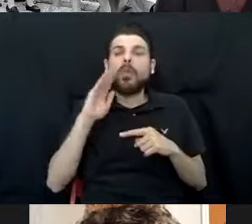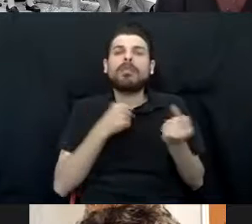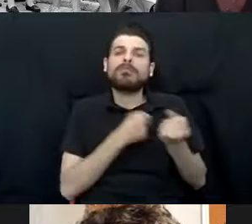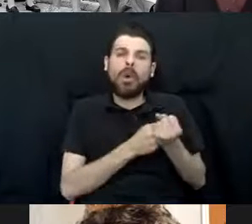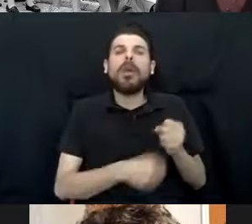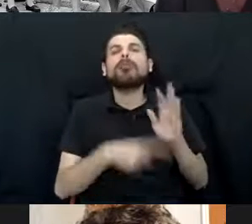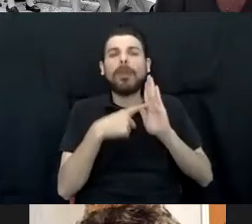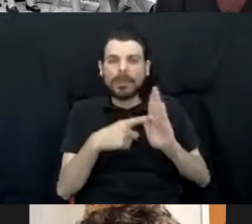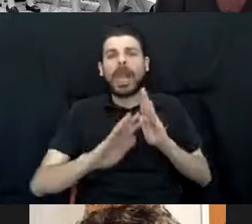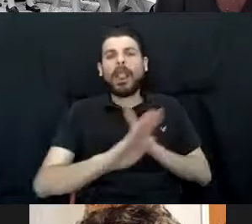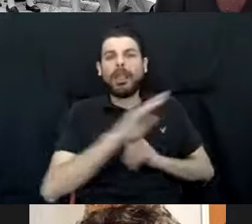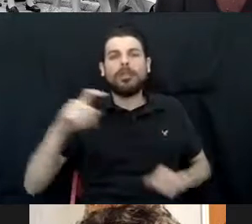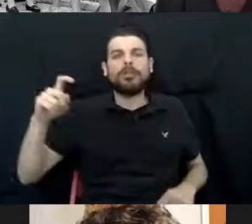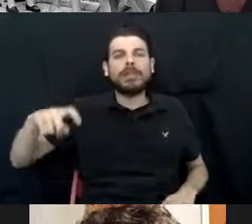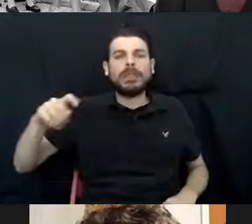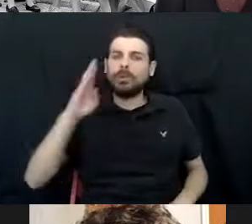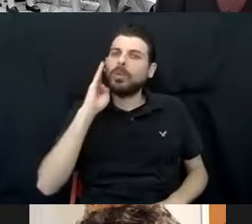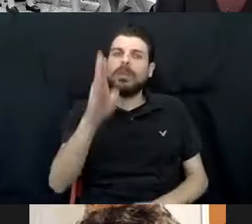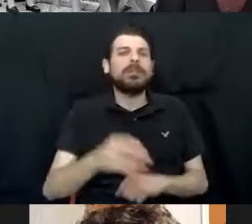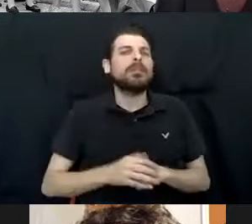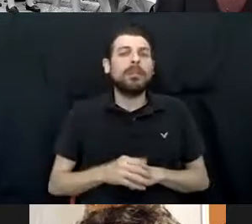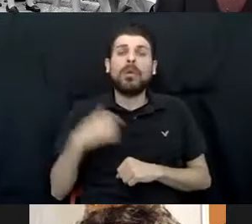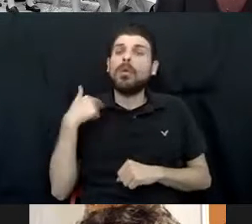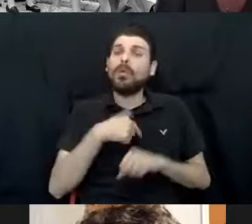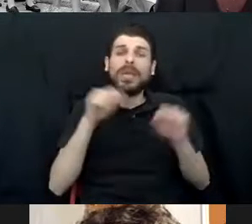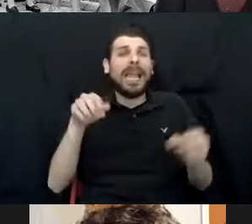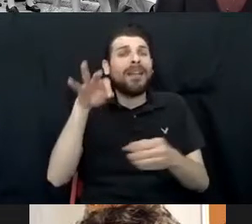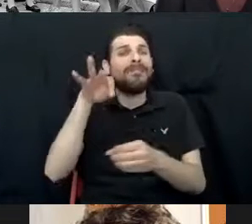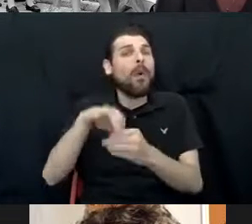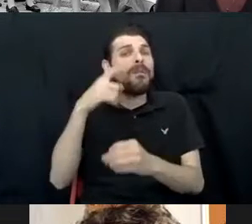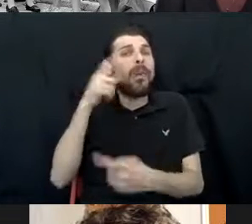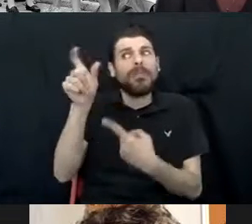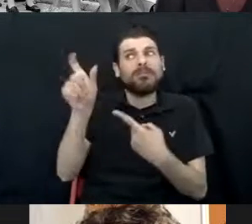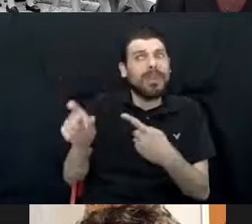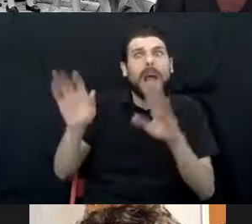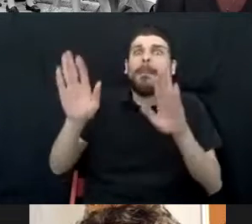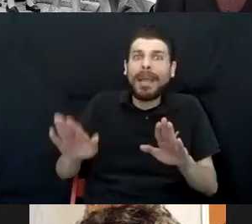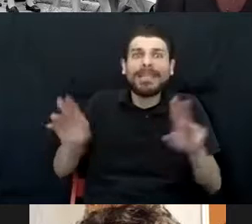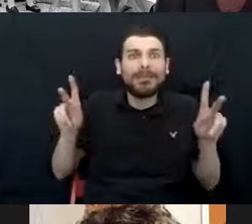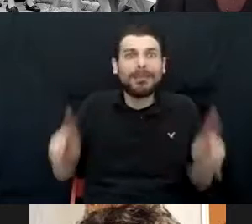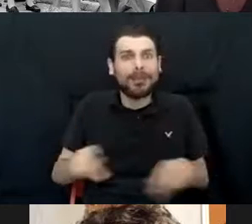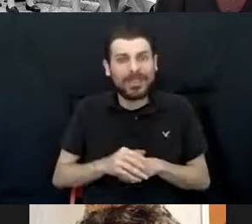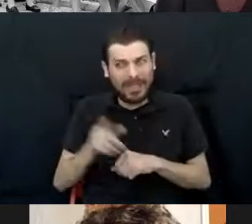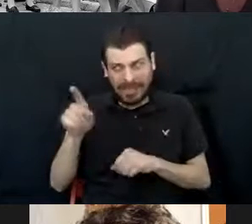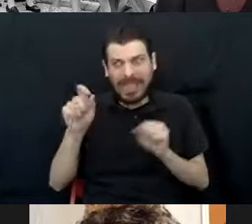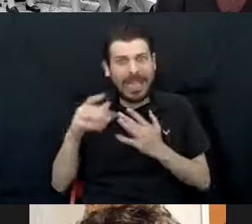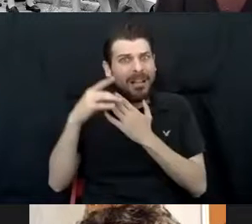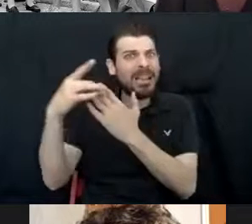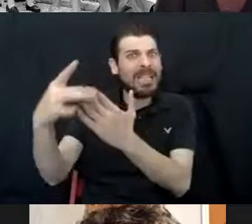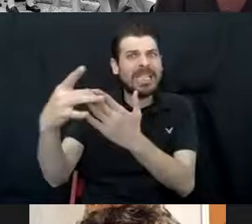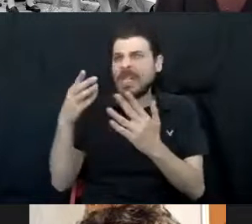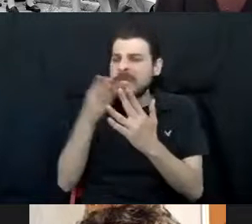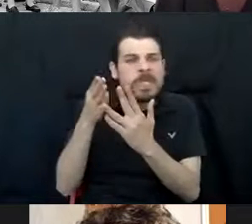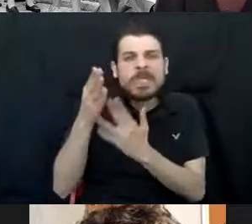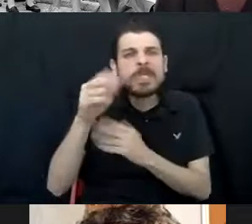We have this opportunity to vote for a really good person to lead this city through these troubled times. When we